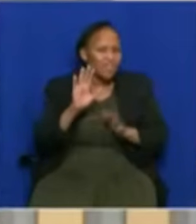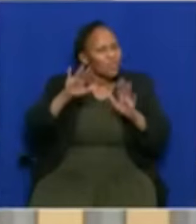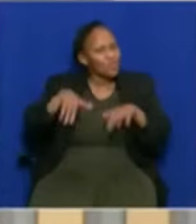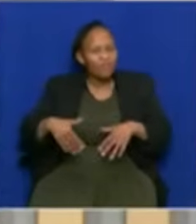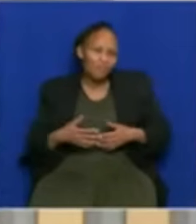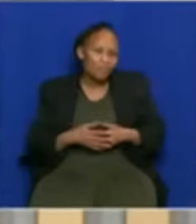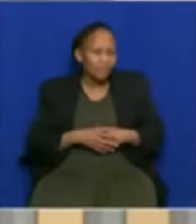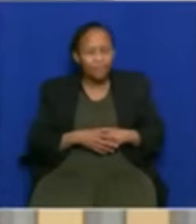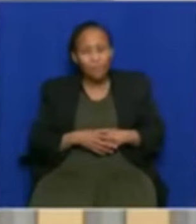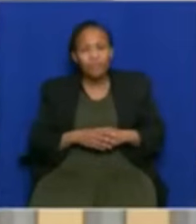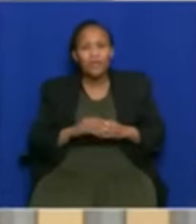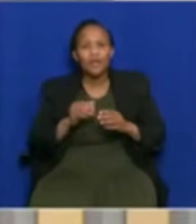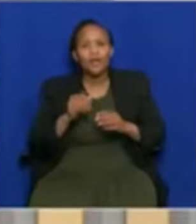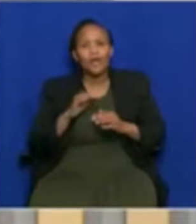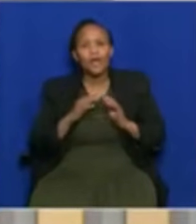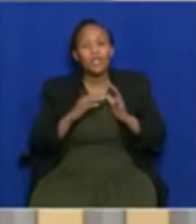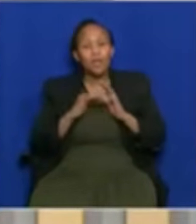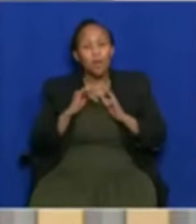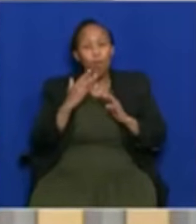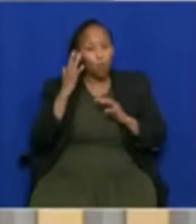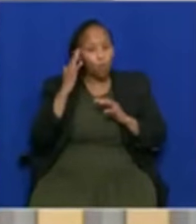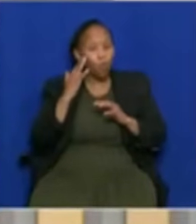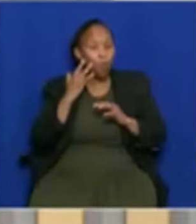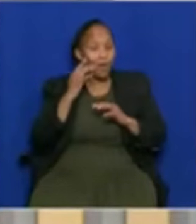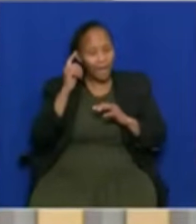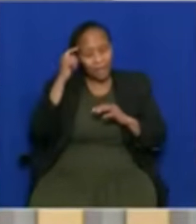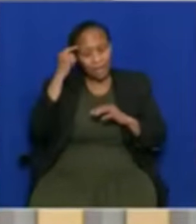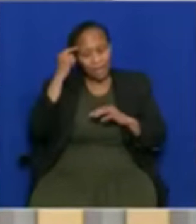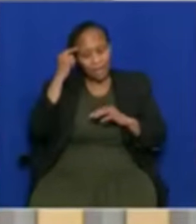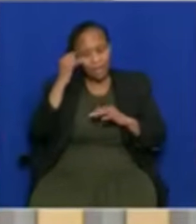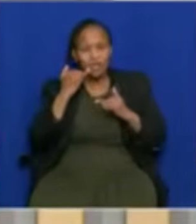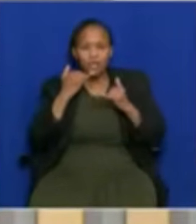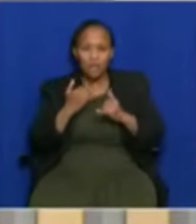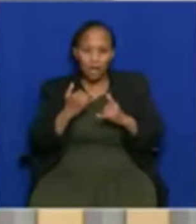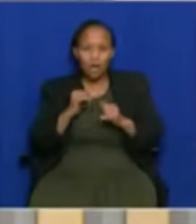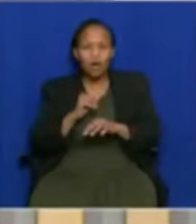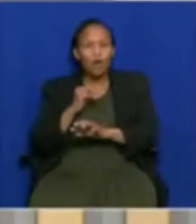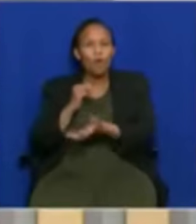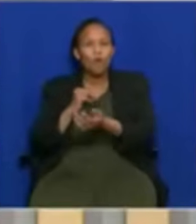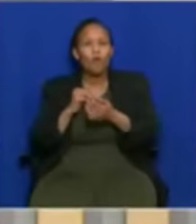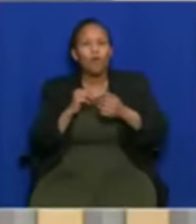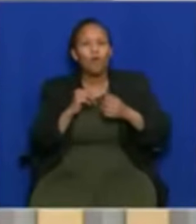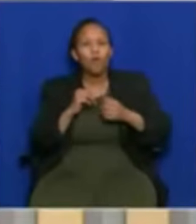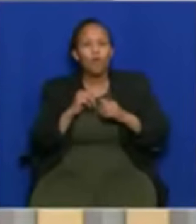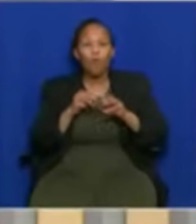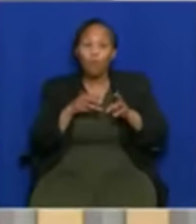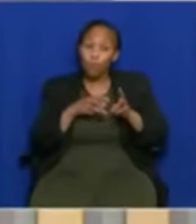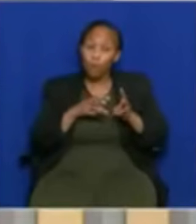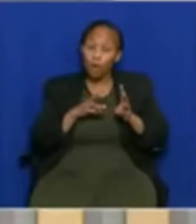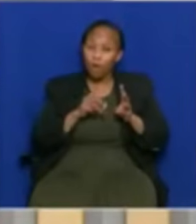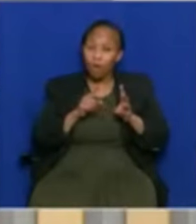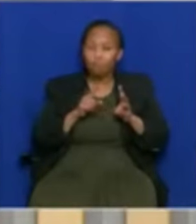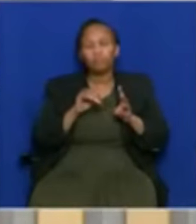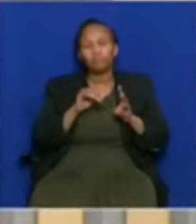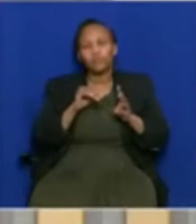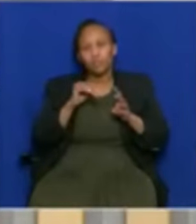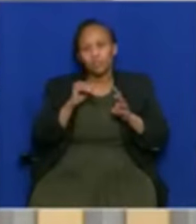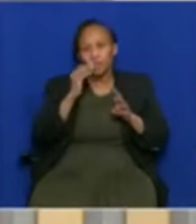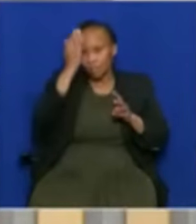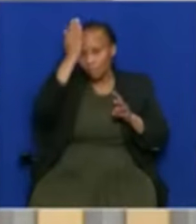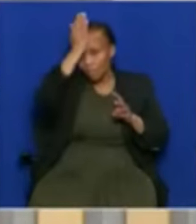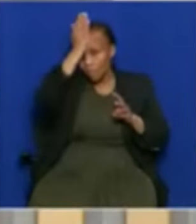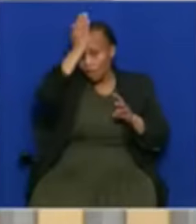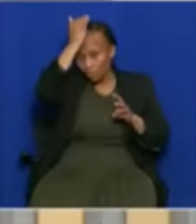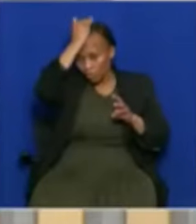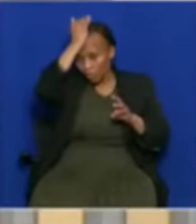applied my mind. When we look at the matter in the Talis matter of the former president, Jacob Zuma and Talis, a retainer was